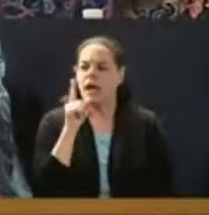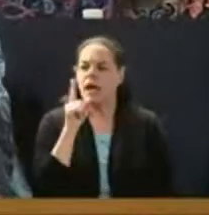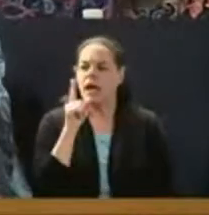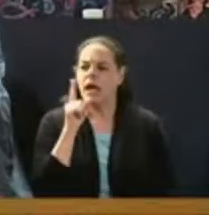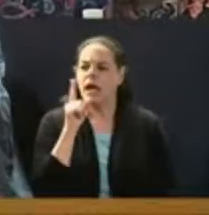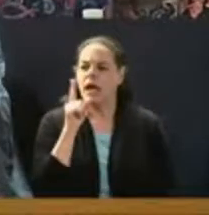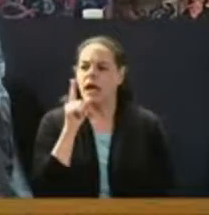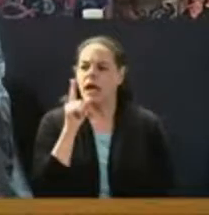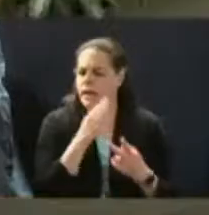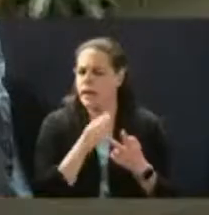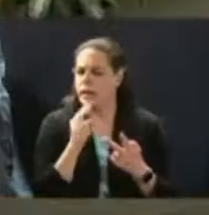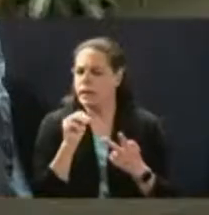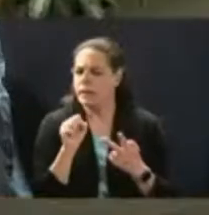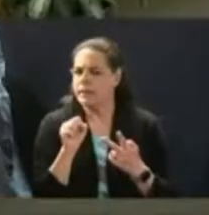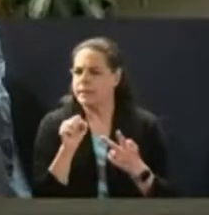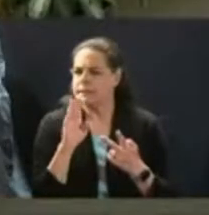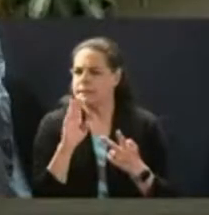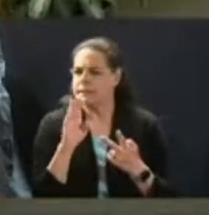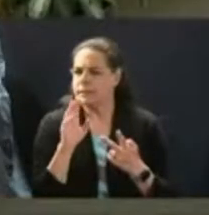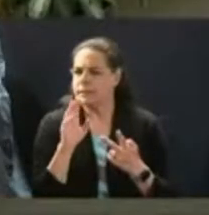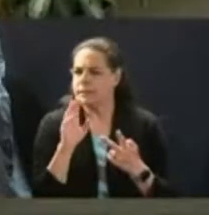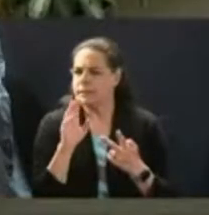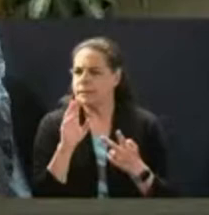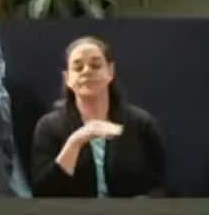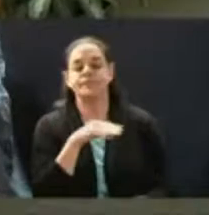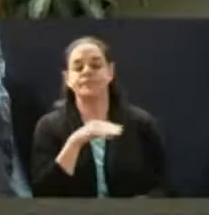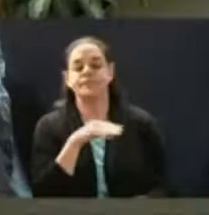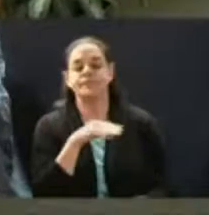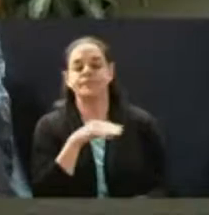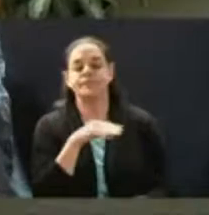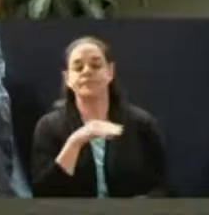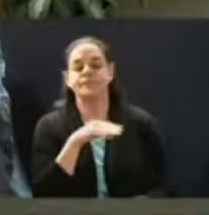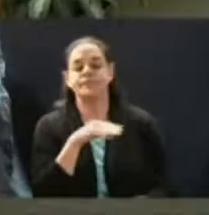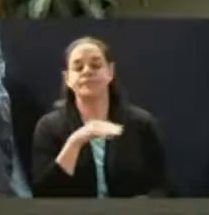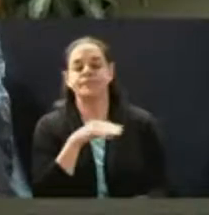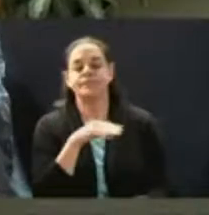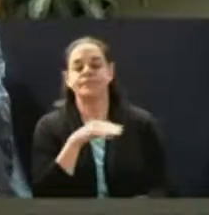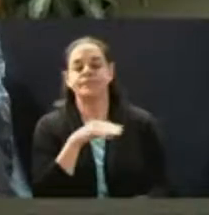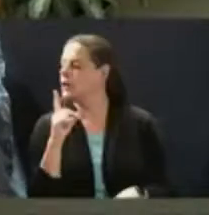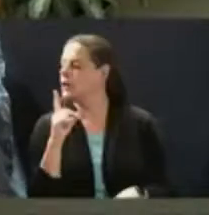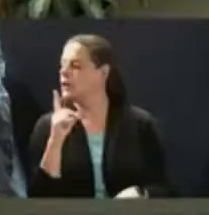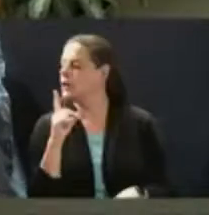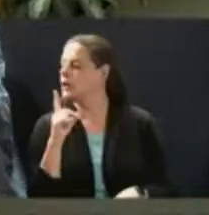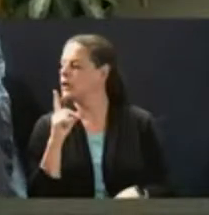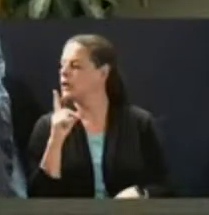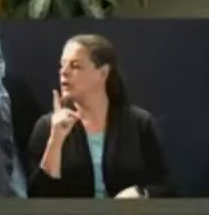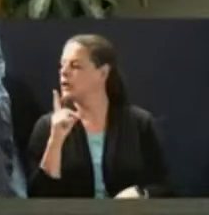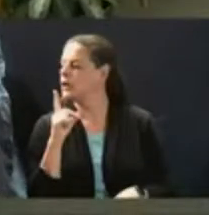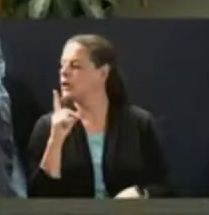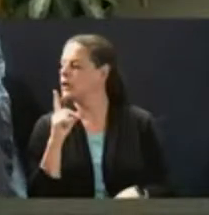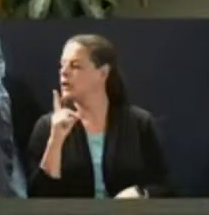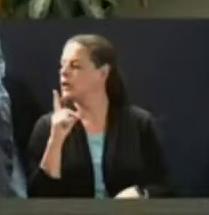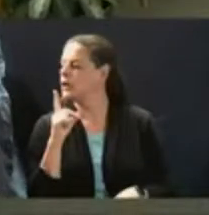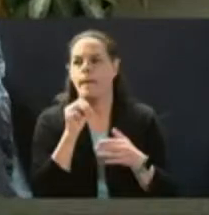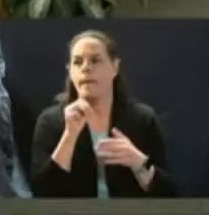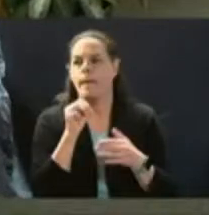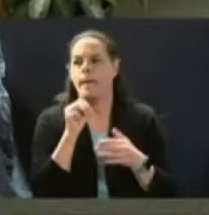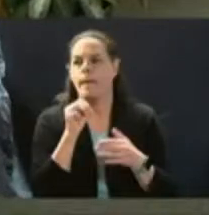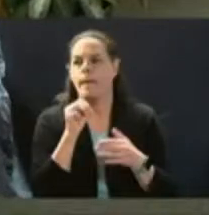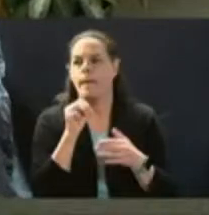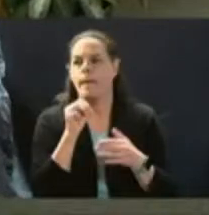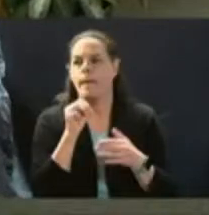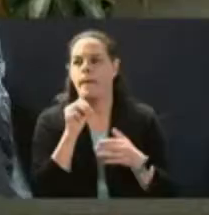next, and then Ms. Pounds. Ms. Owen. Thank you, Madam Chair. Just following up on what Mr. Watson said, in addition